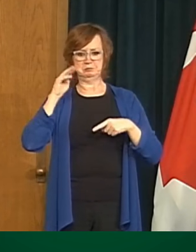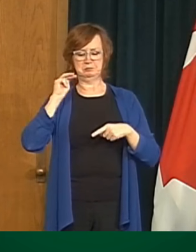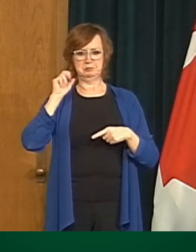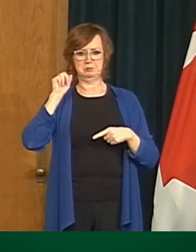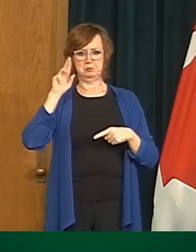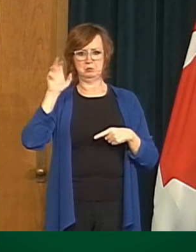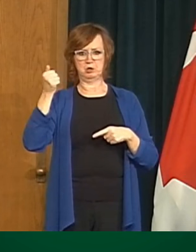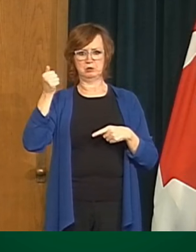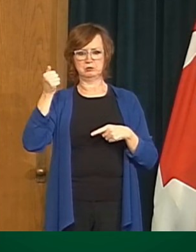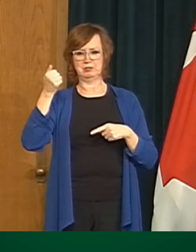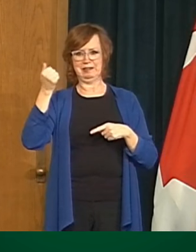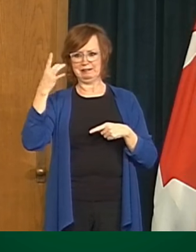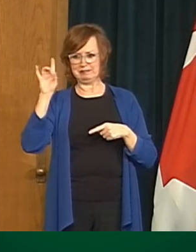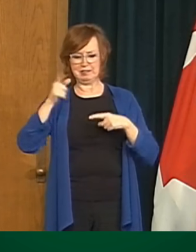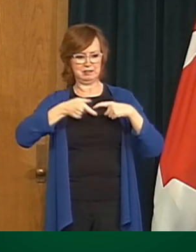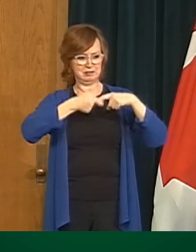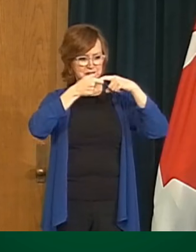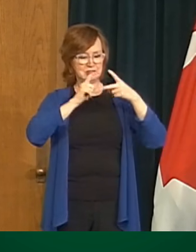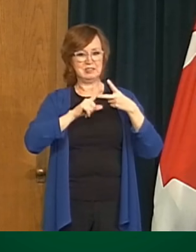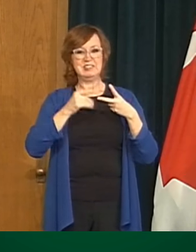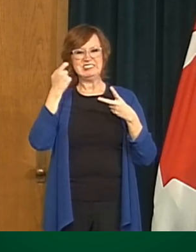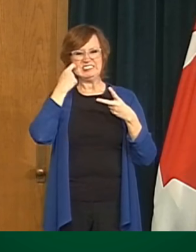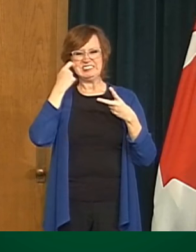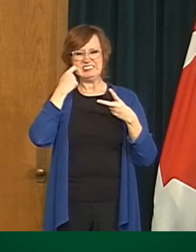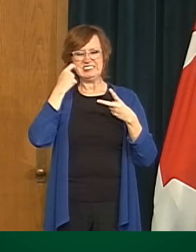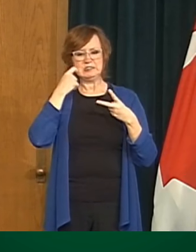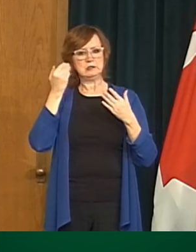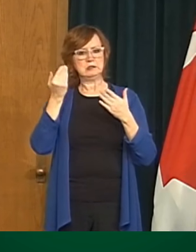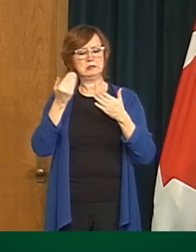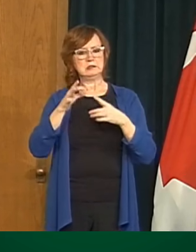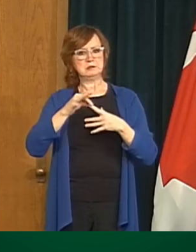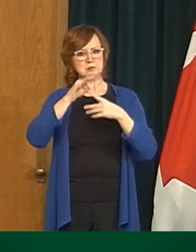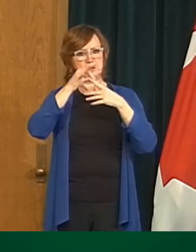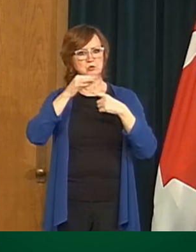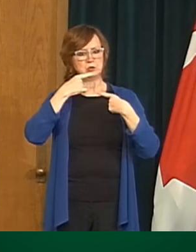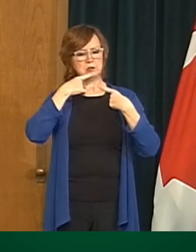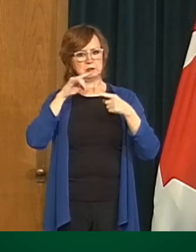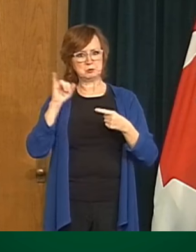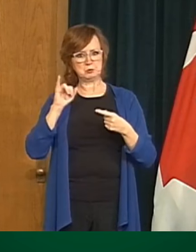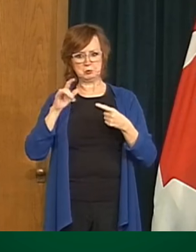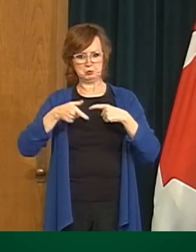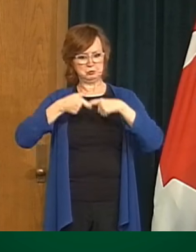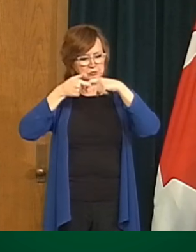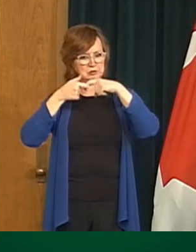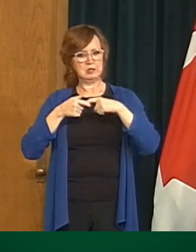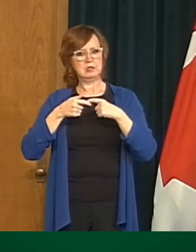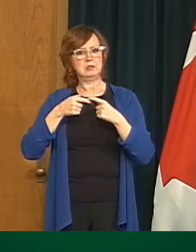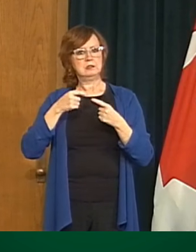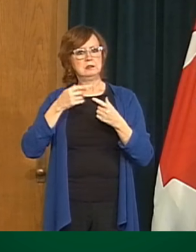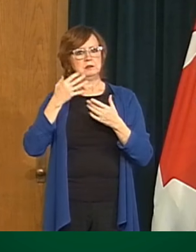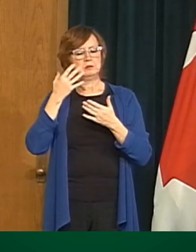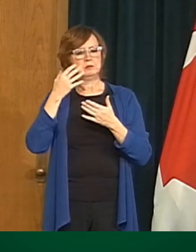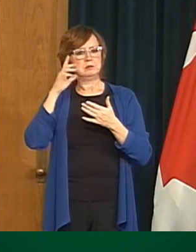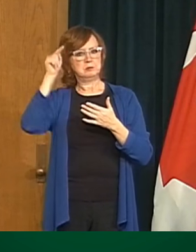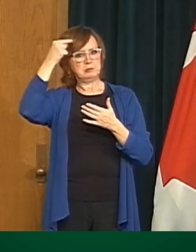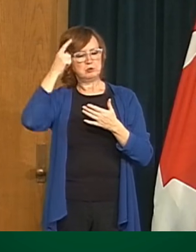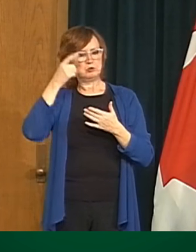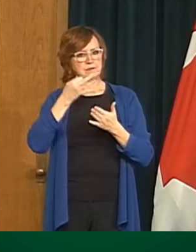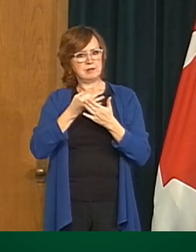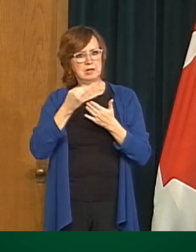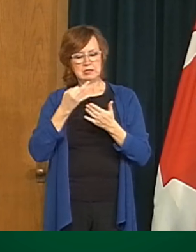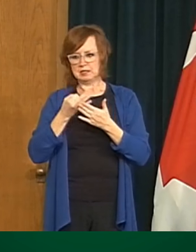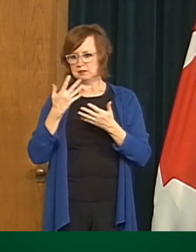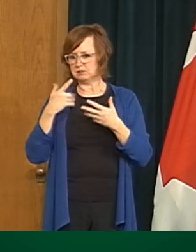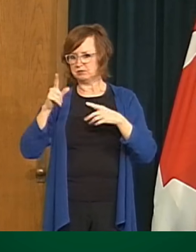a few days ago were based on those spending estimates that were tabled by our Minister of Finance at the